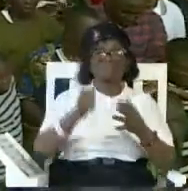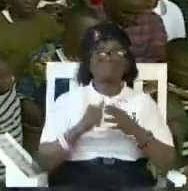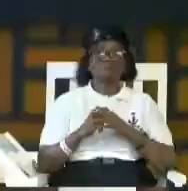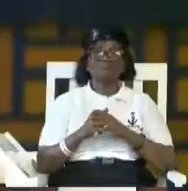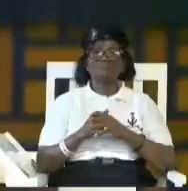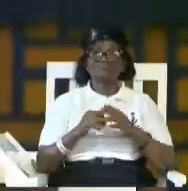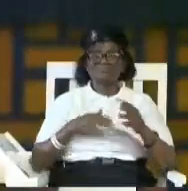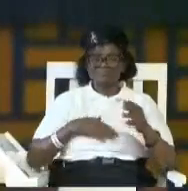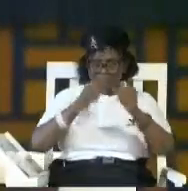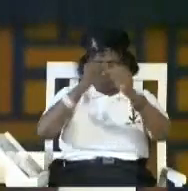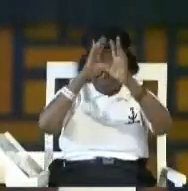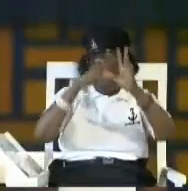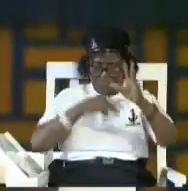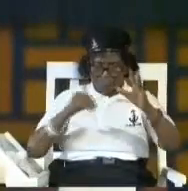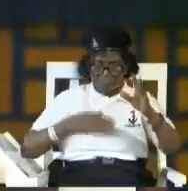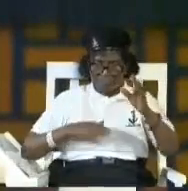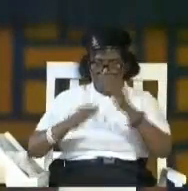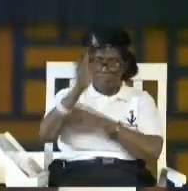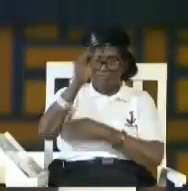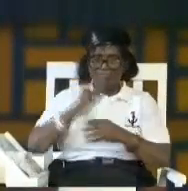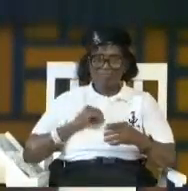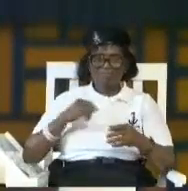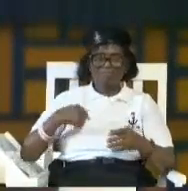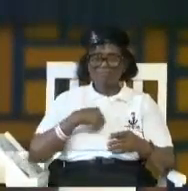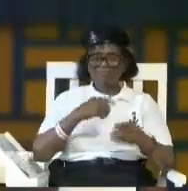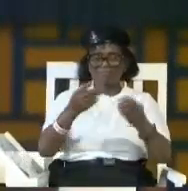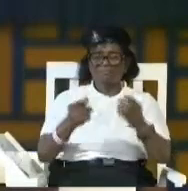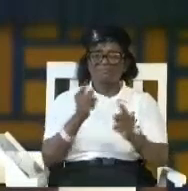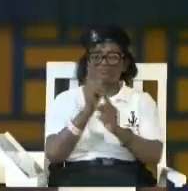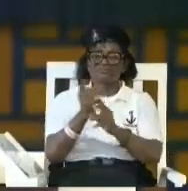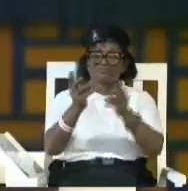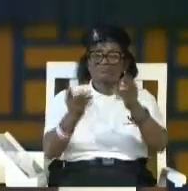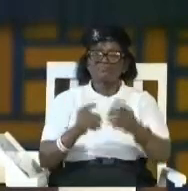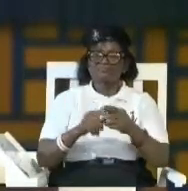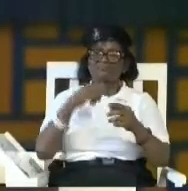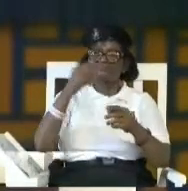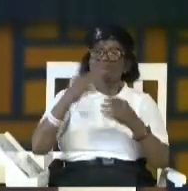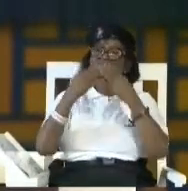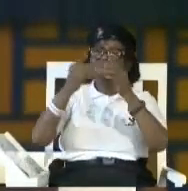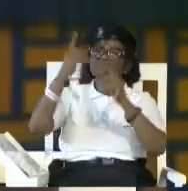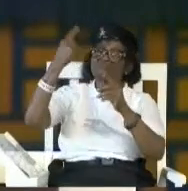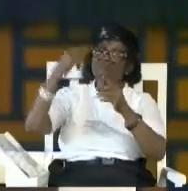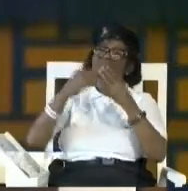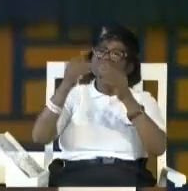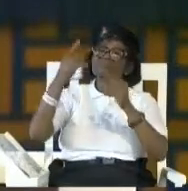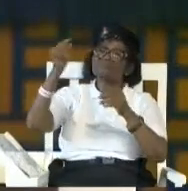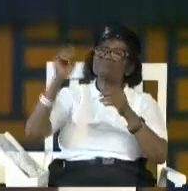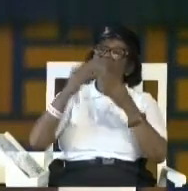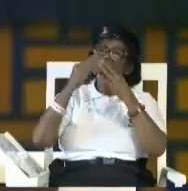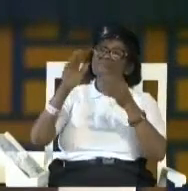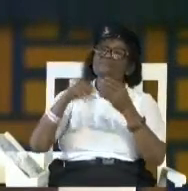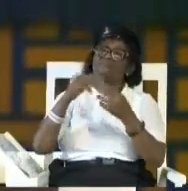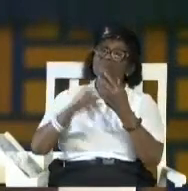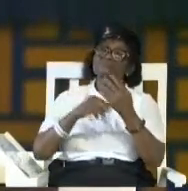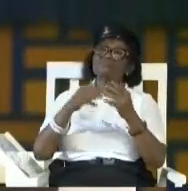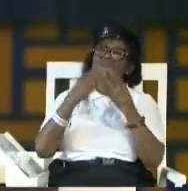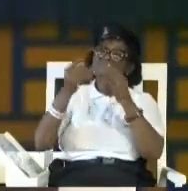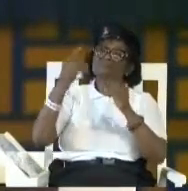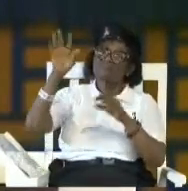My Father, my God, we just want to say thank you. Thank you for your goodness. Thank you for your